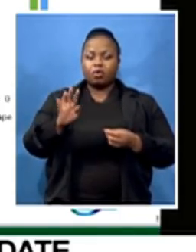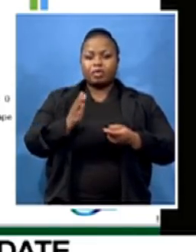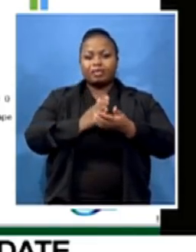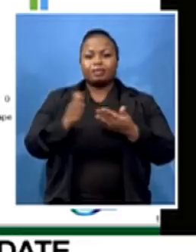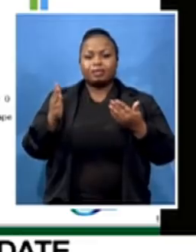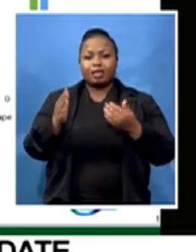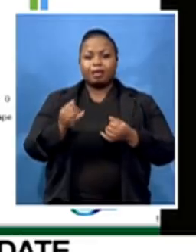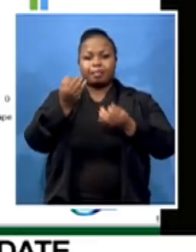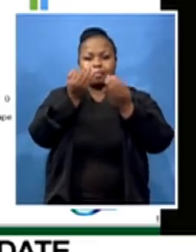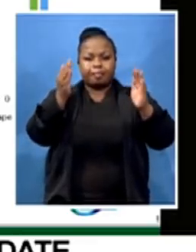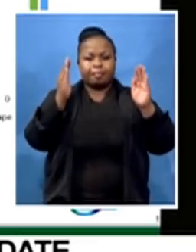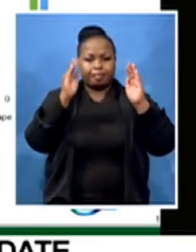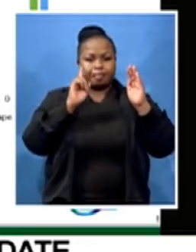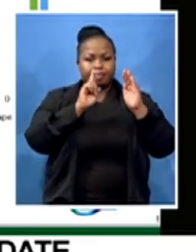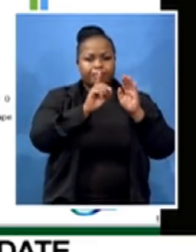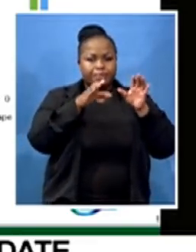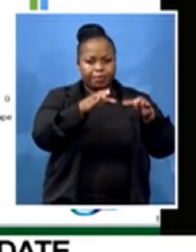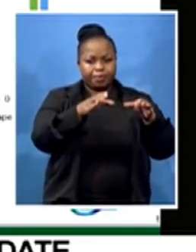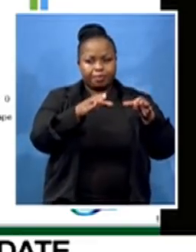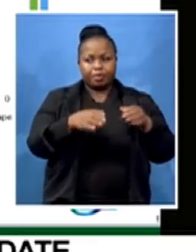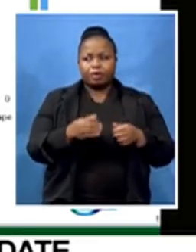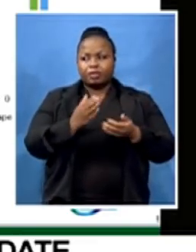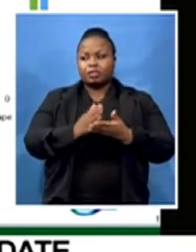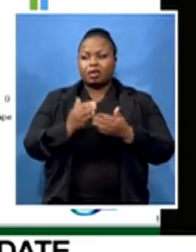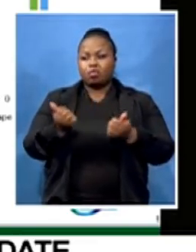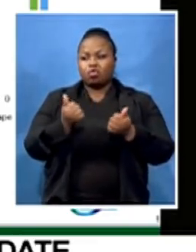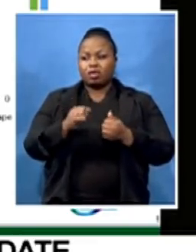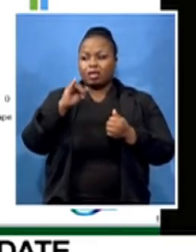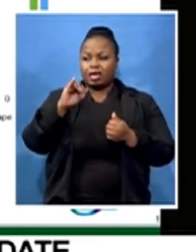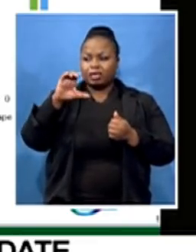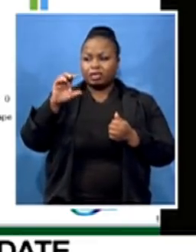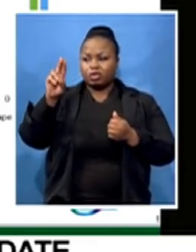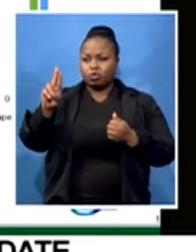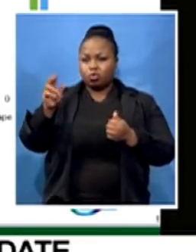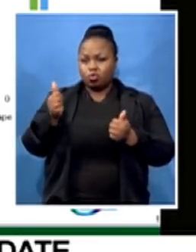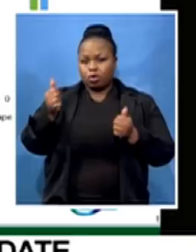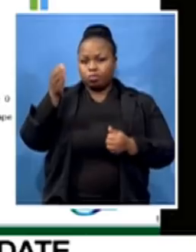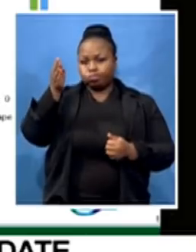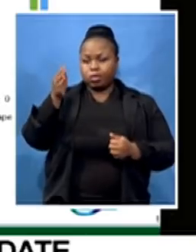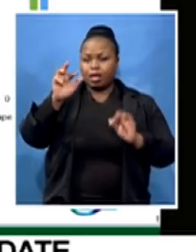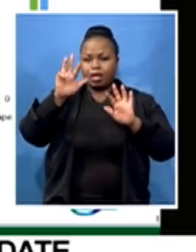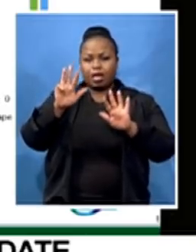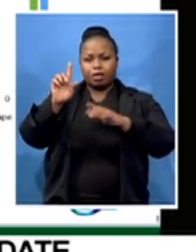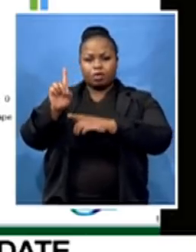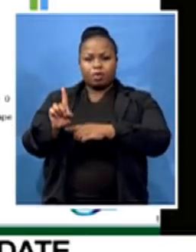got already in ICU, you've got 91, and then you've got 50 of those are